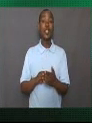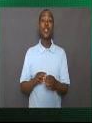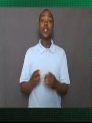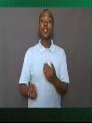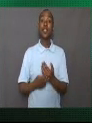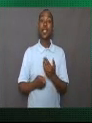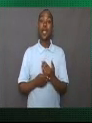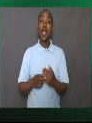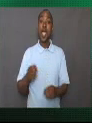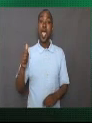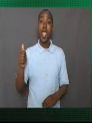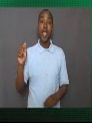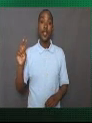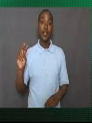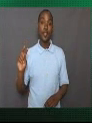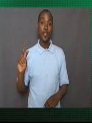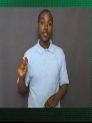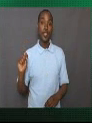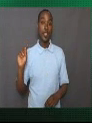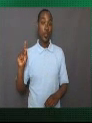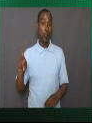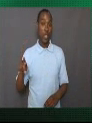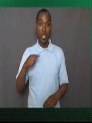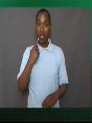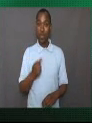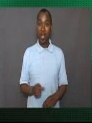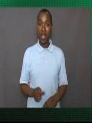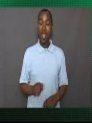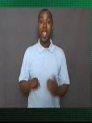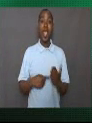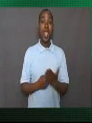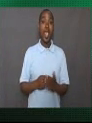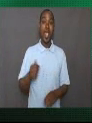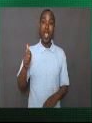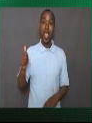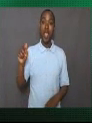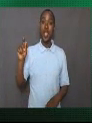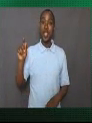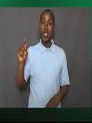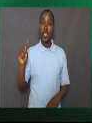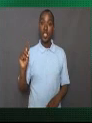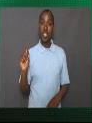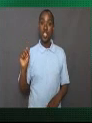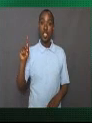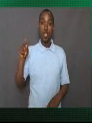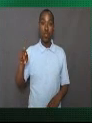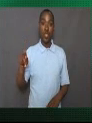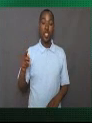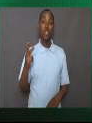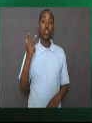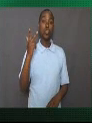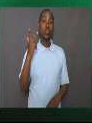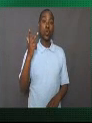ATP. This is an adenosine molecule with 3 phosphate